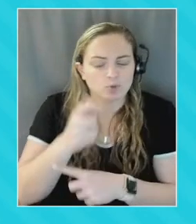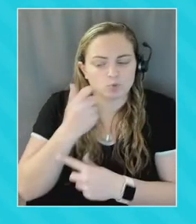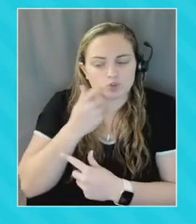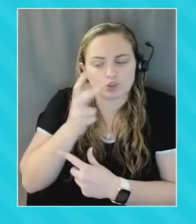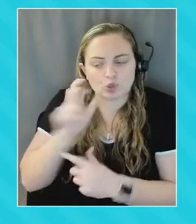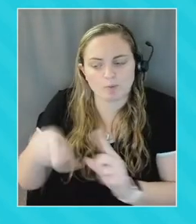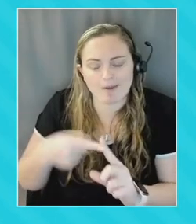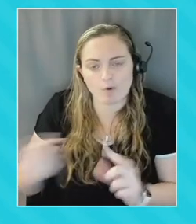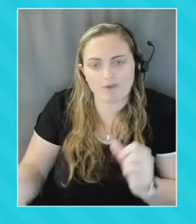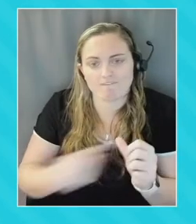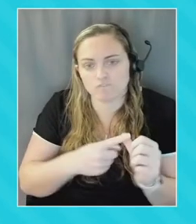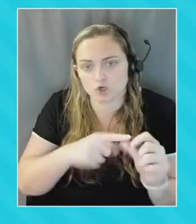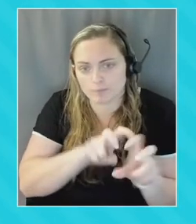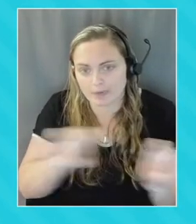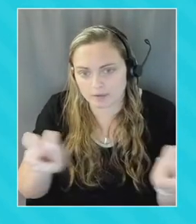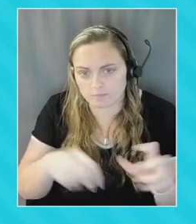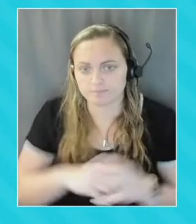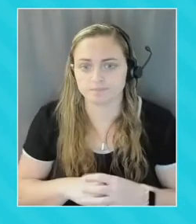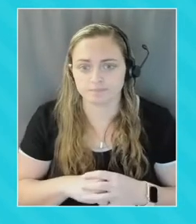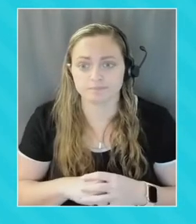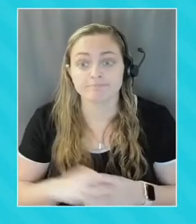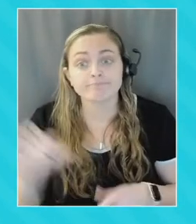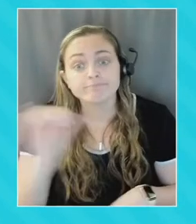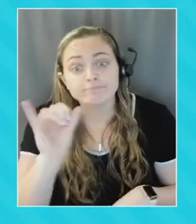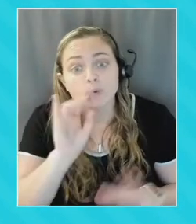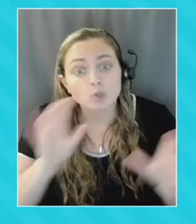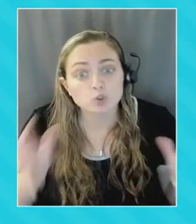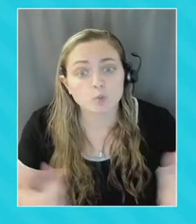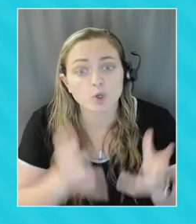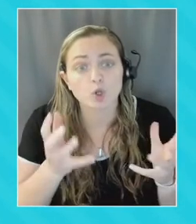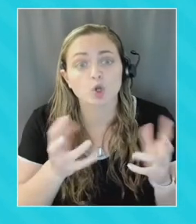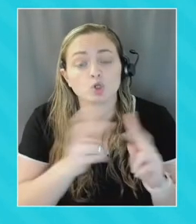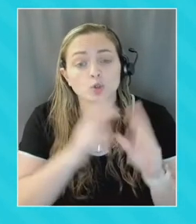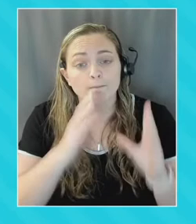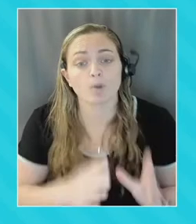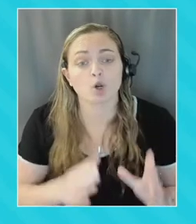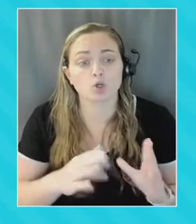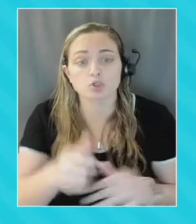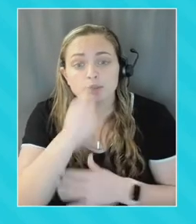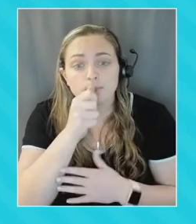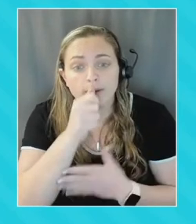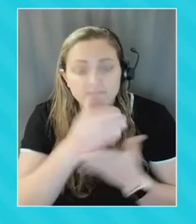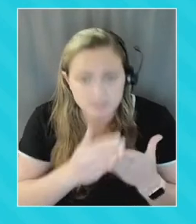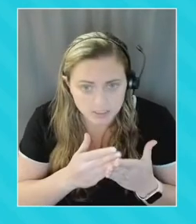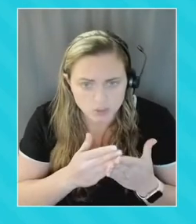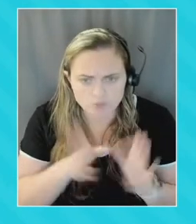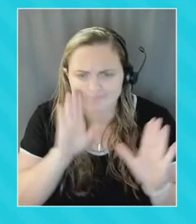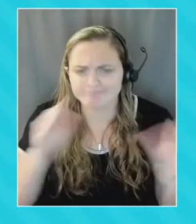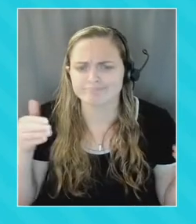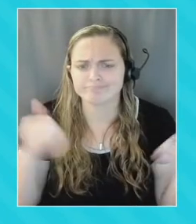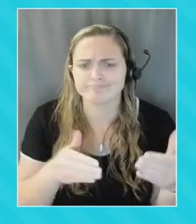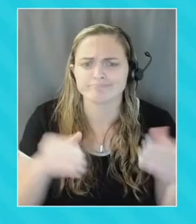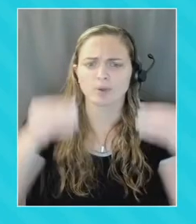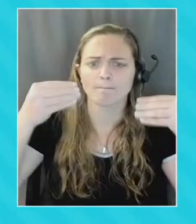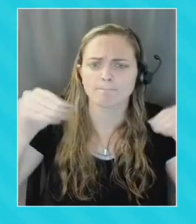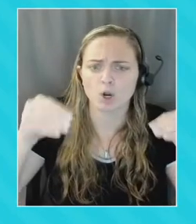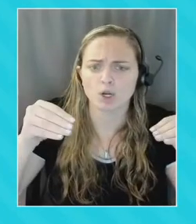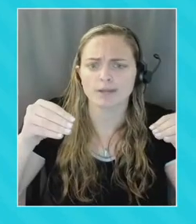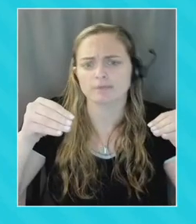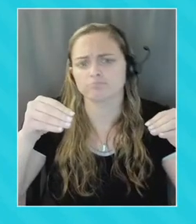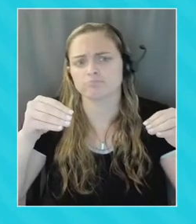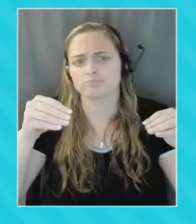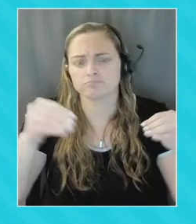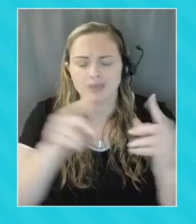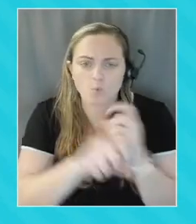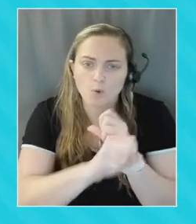today's first panel. We also encourage our partners in the private sector to focus on marketing practices that